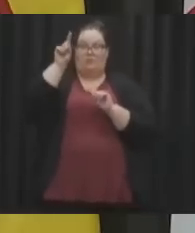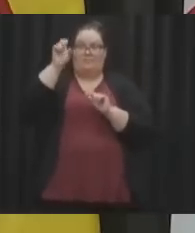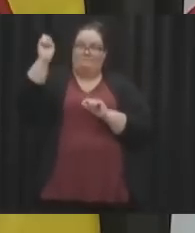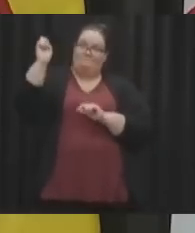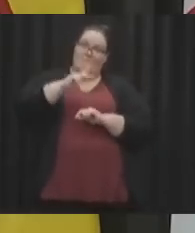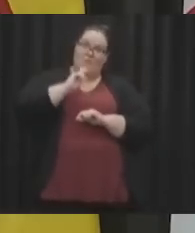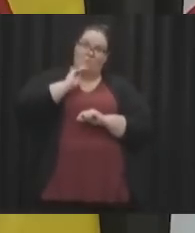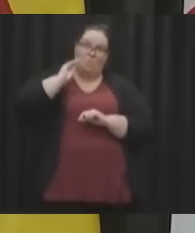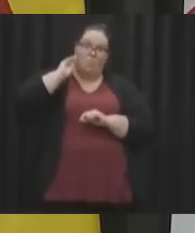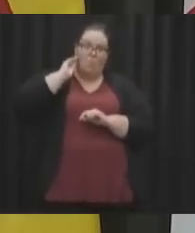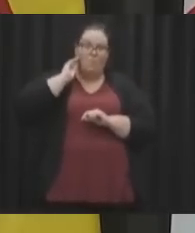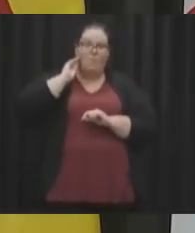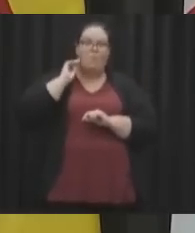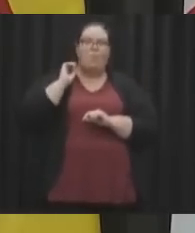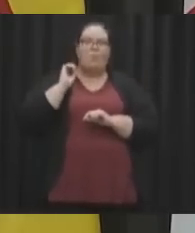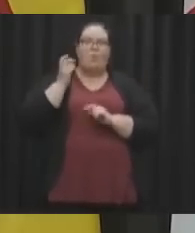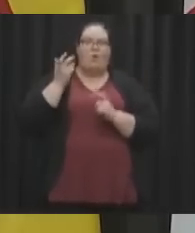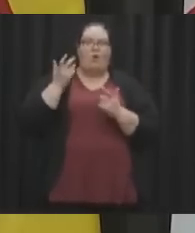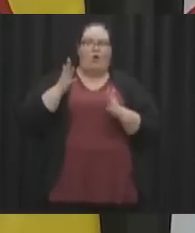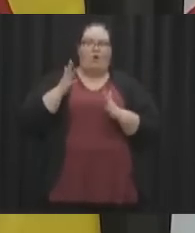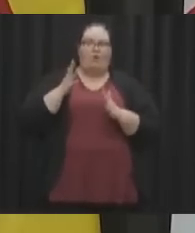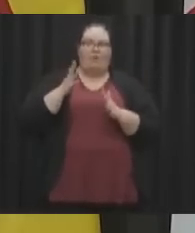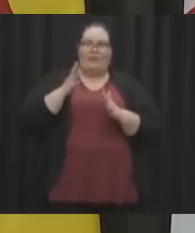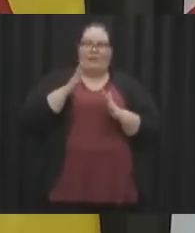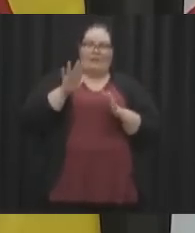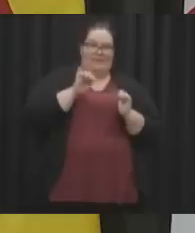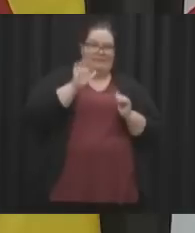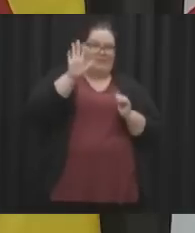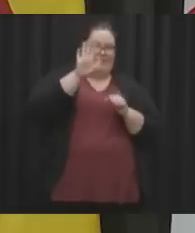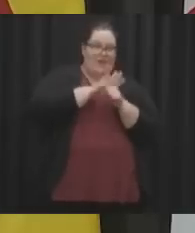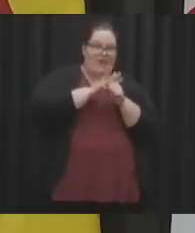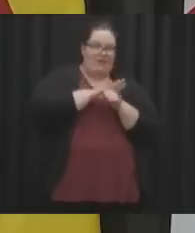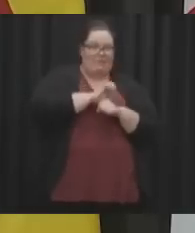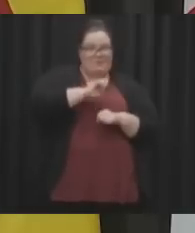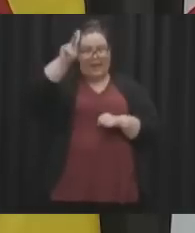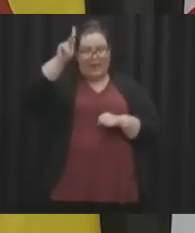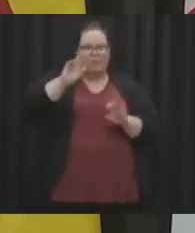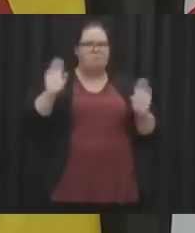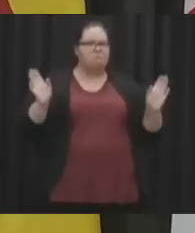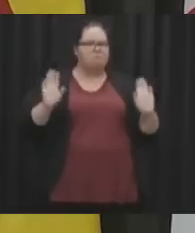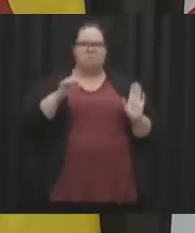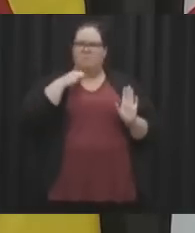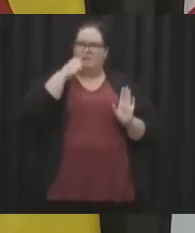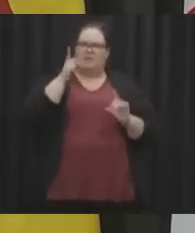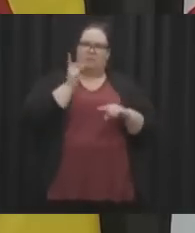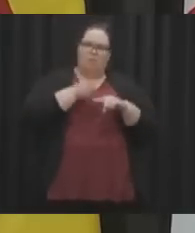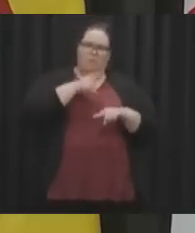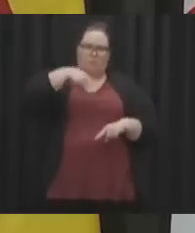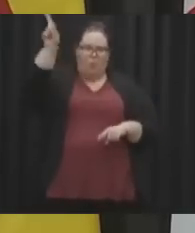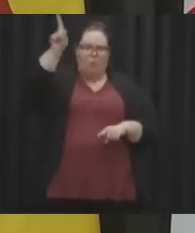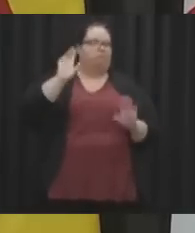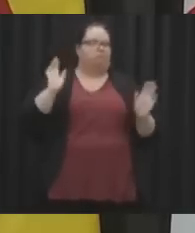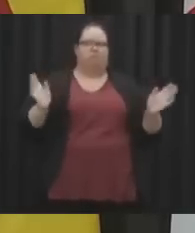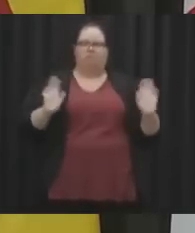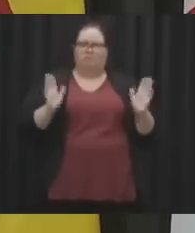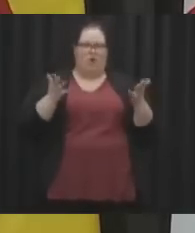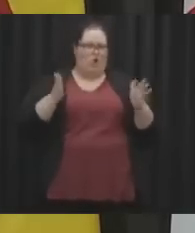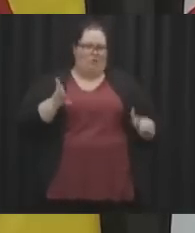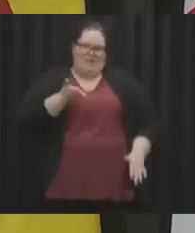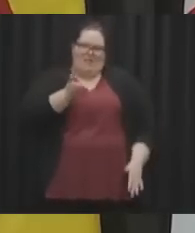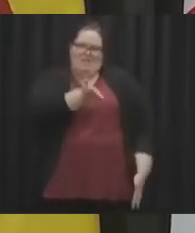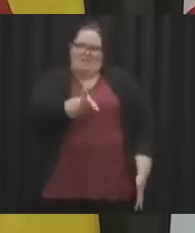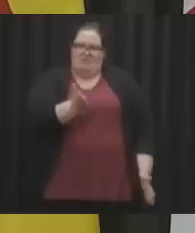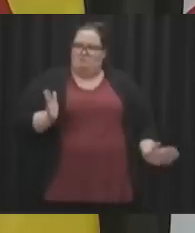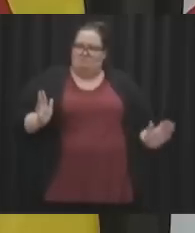hands, and if they are visiting vulnerable people, to be extra careful. And if anybody from those zones has symptoms, they need to